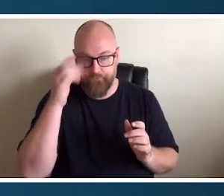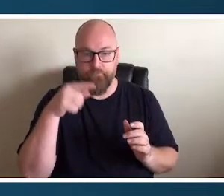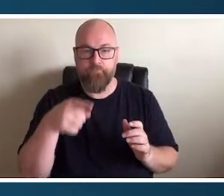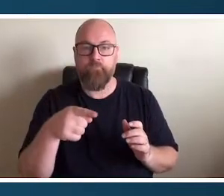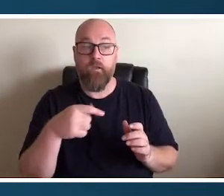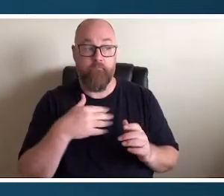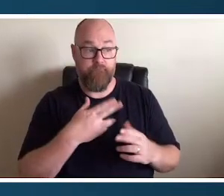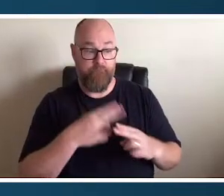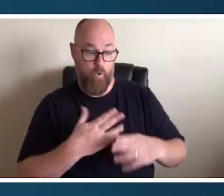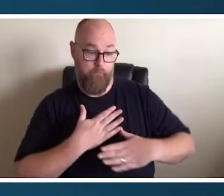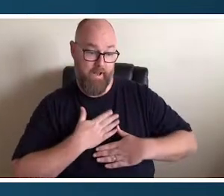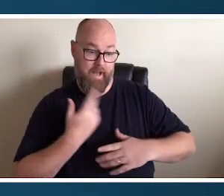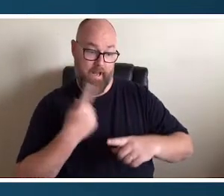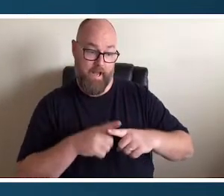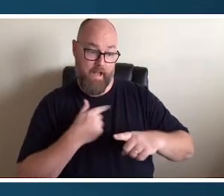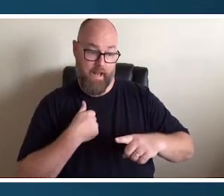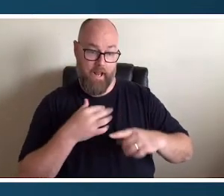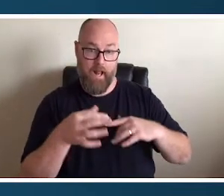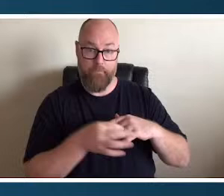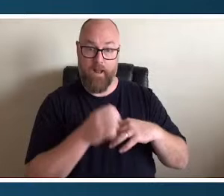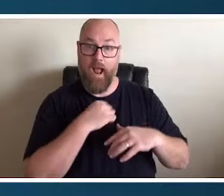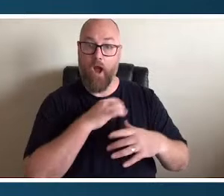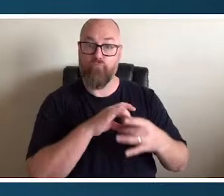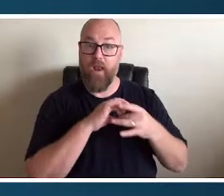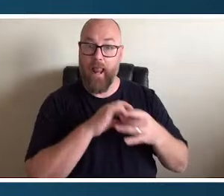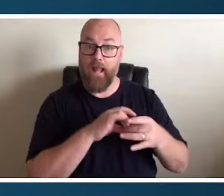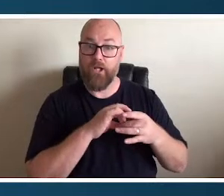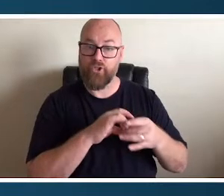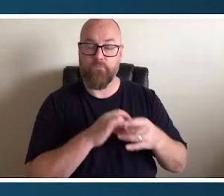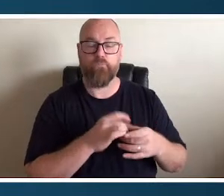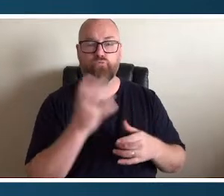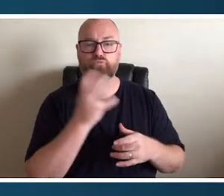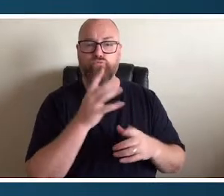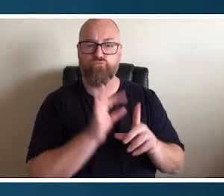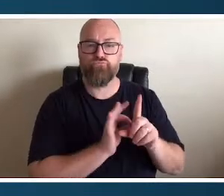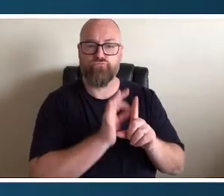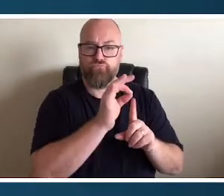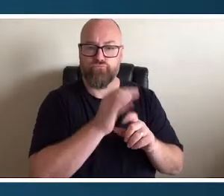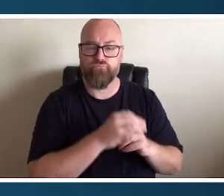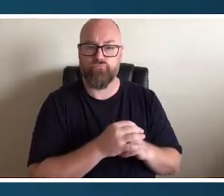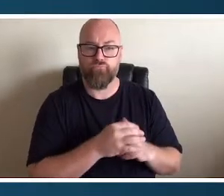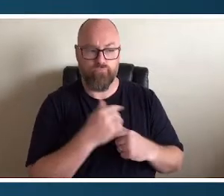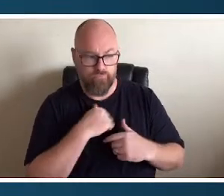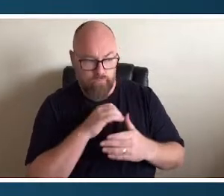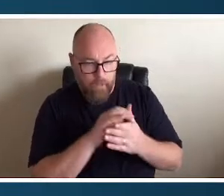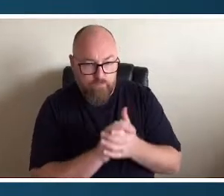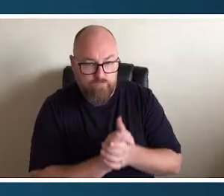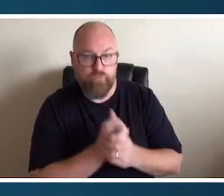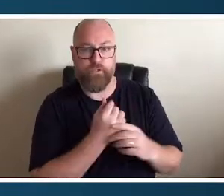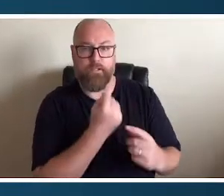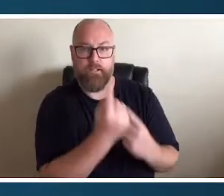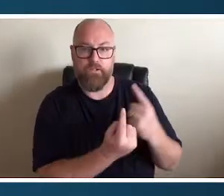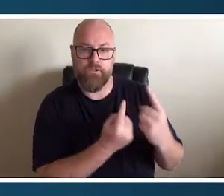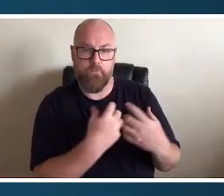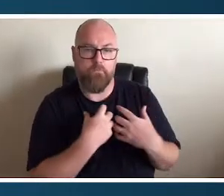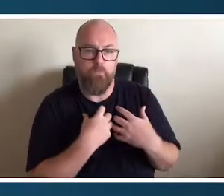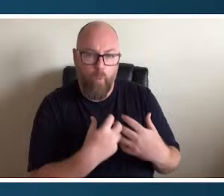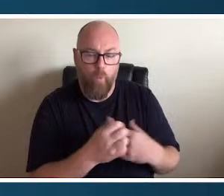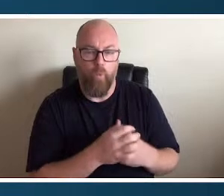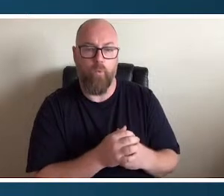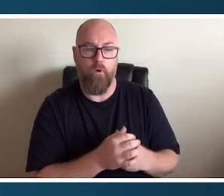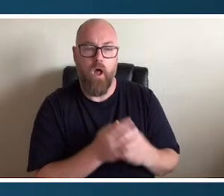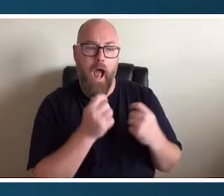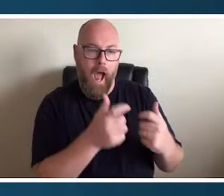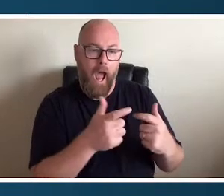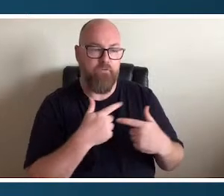husband, our relationship has just grown deeper. We have grown to appreciate each other more after the sacrifice we